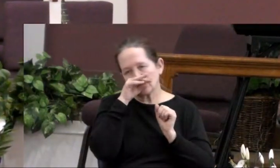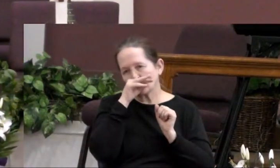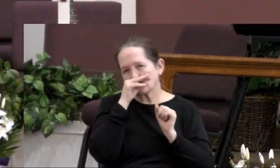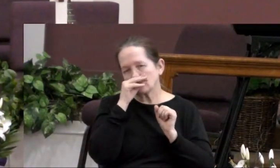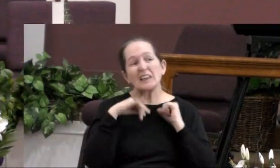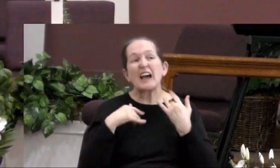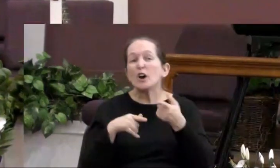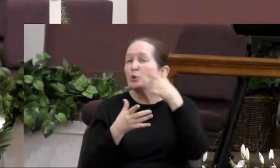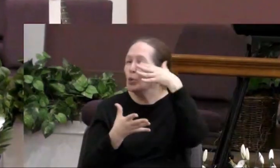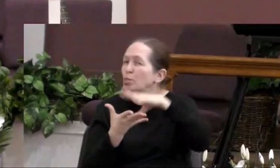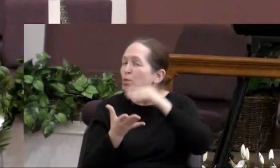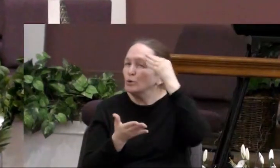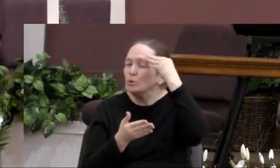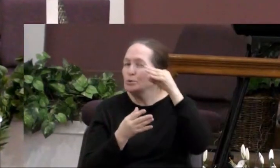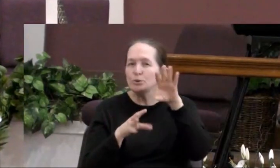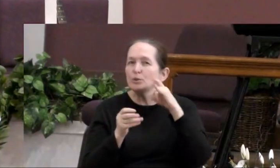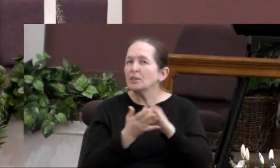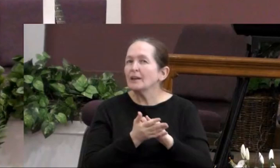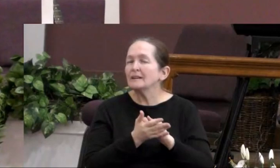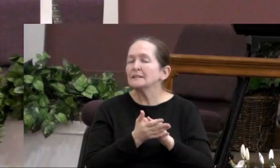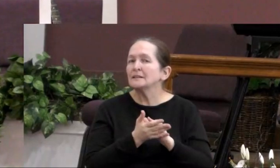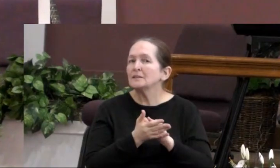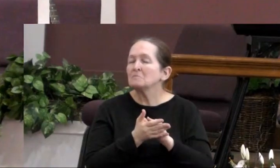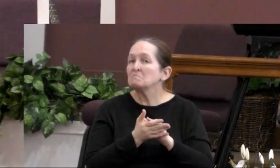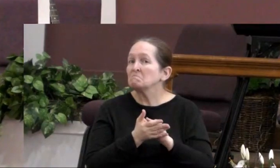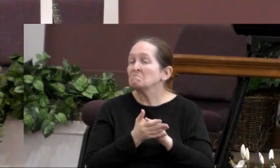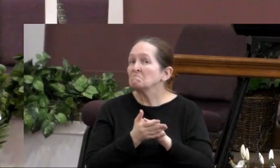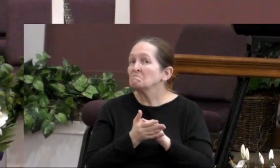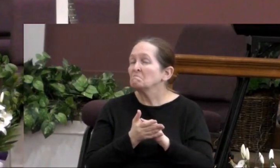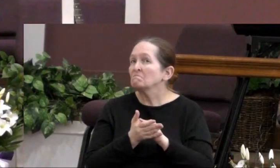How do you learn to do that?